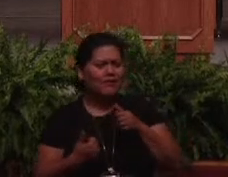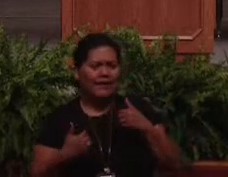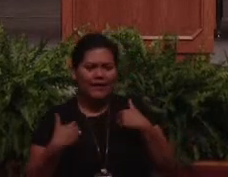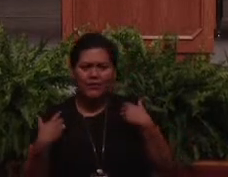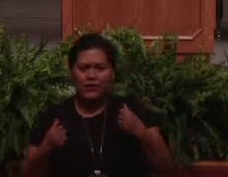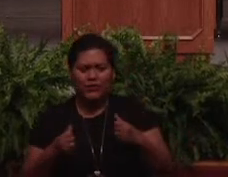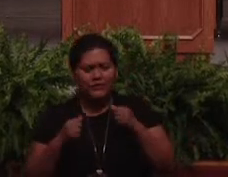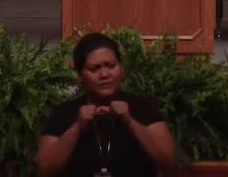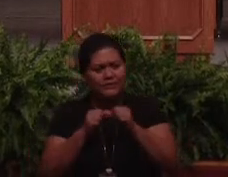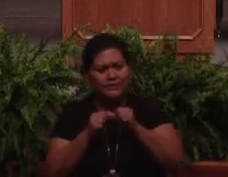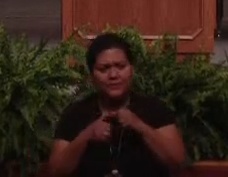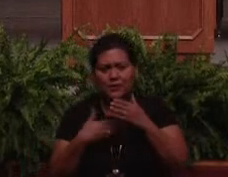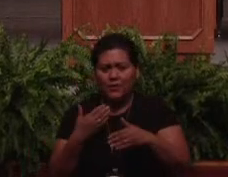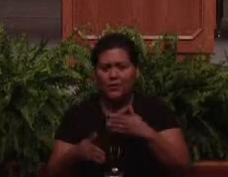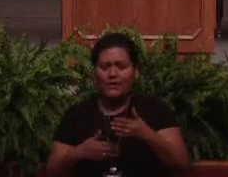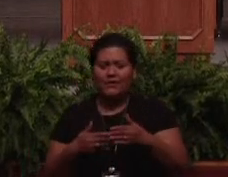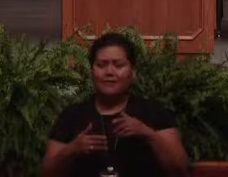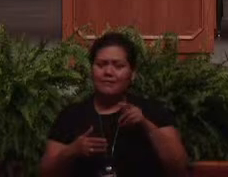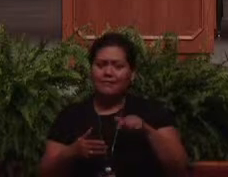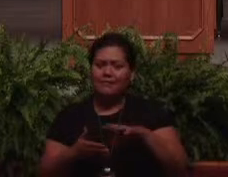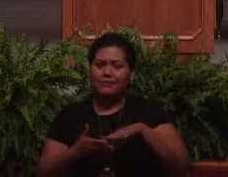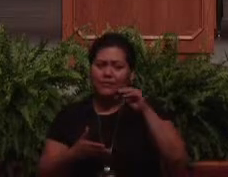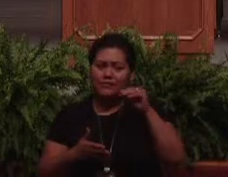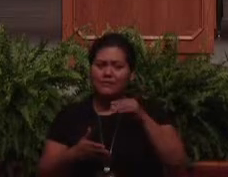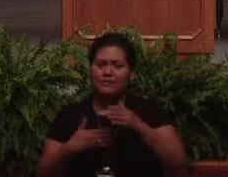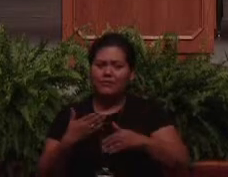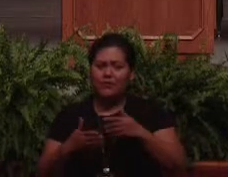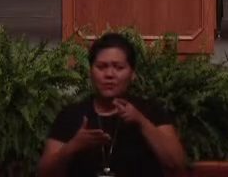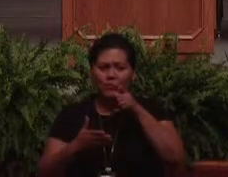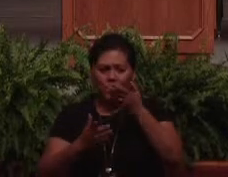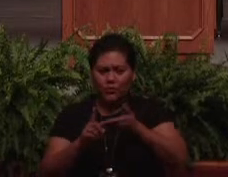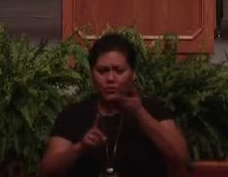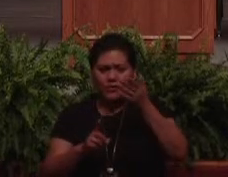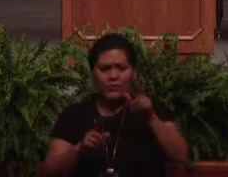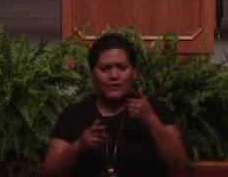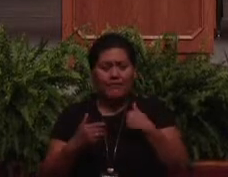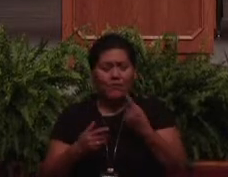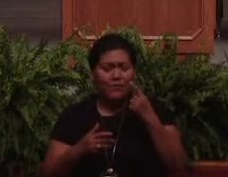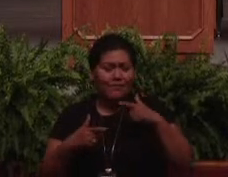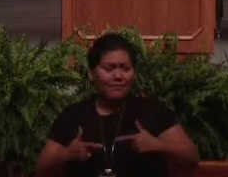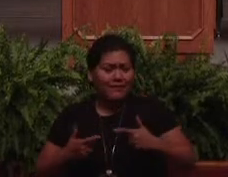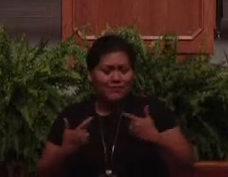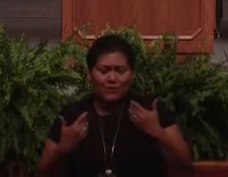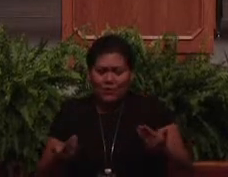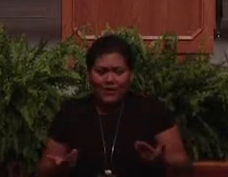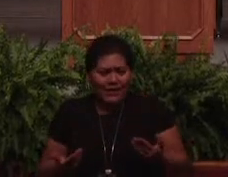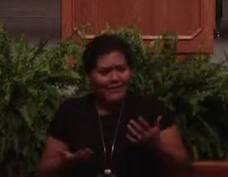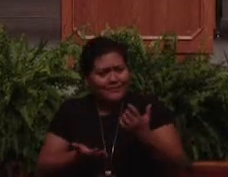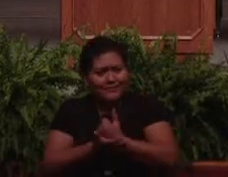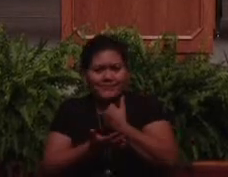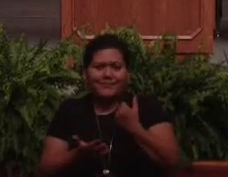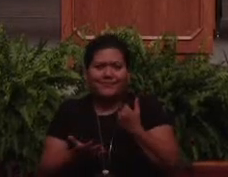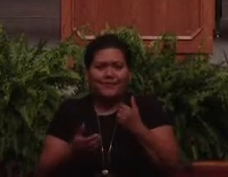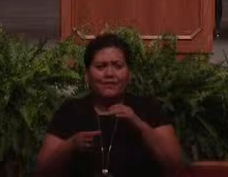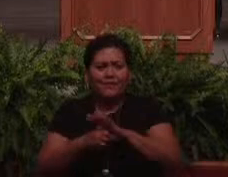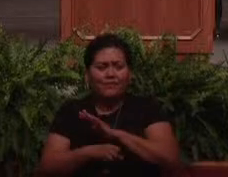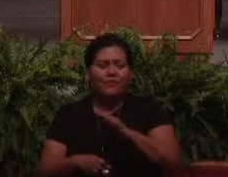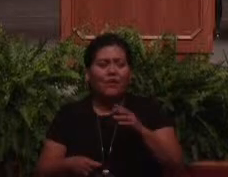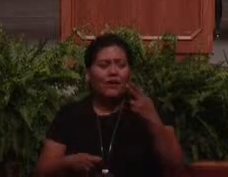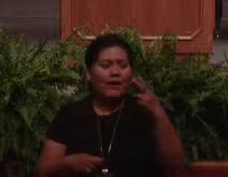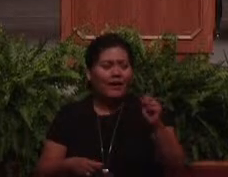continue, and in the process, you'll learn who you truly are. You only have one life to live, so live it to the fullest. High school